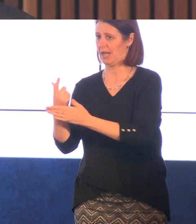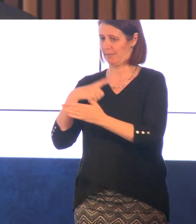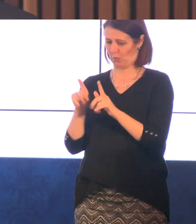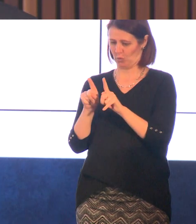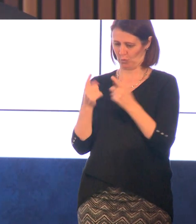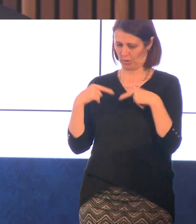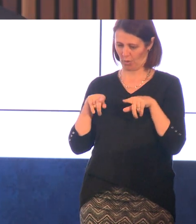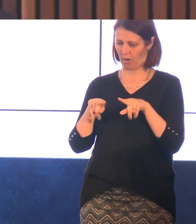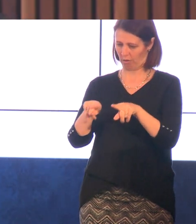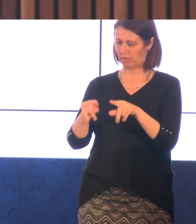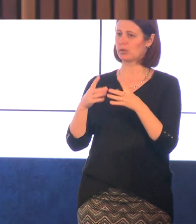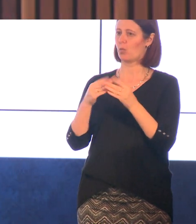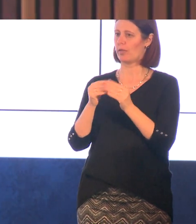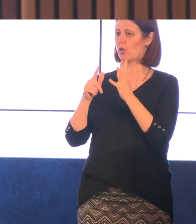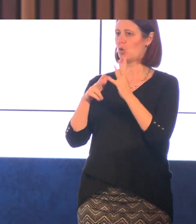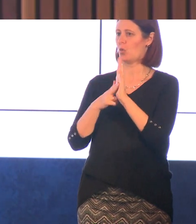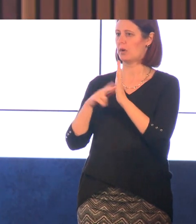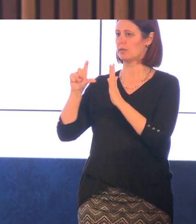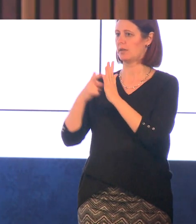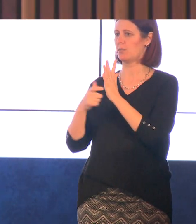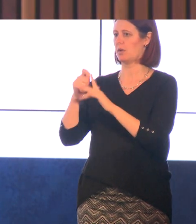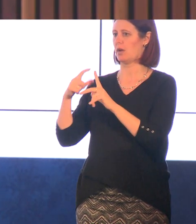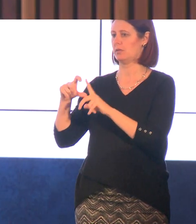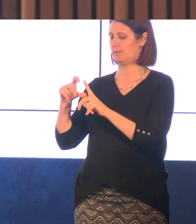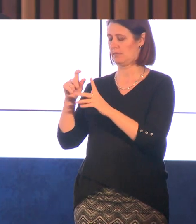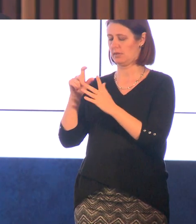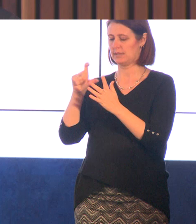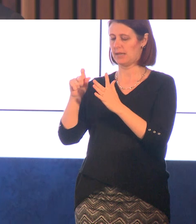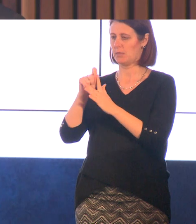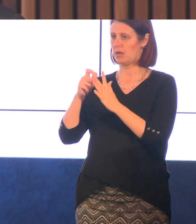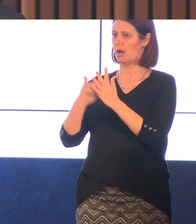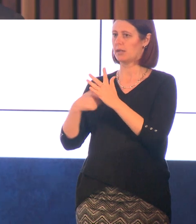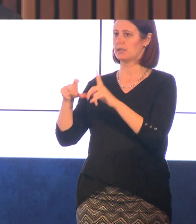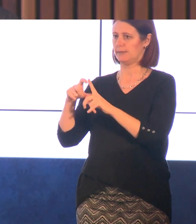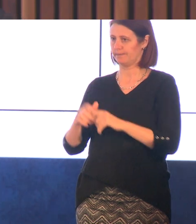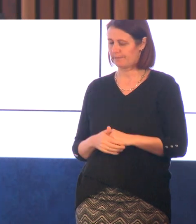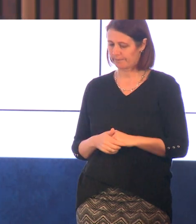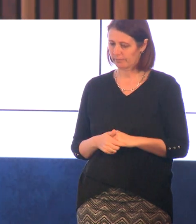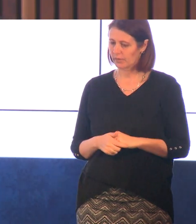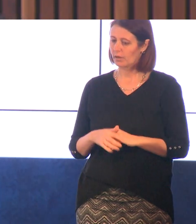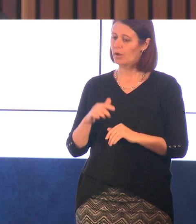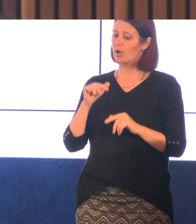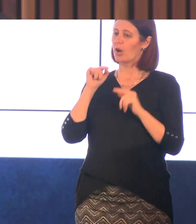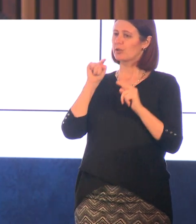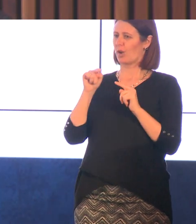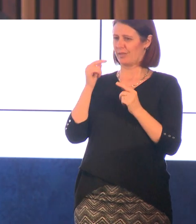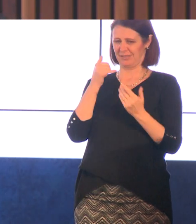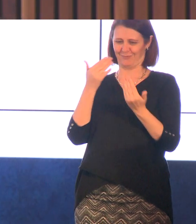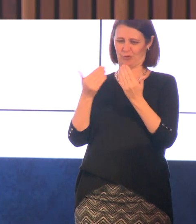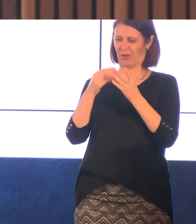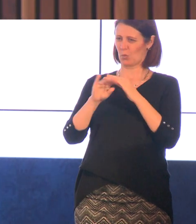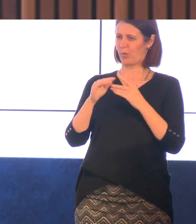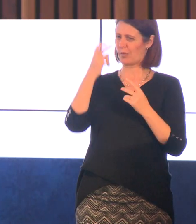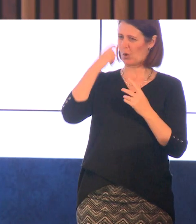aligns so closely with the UN CPRD. This contrasts with the old welfare system, which